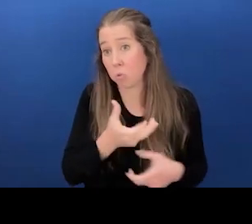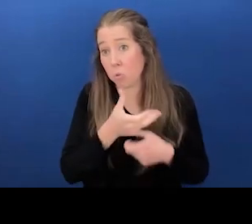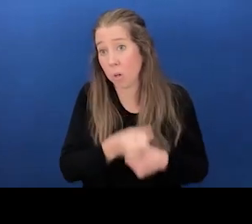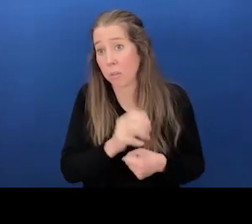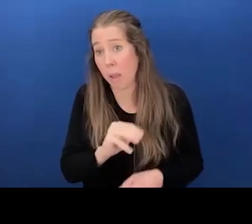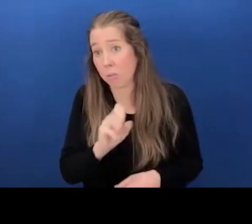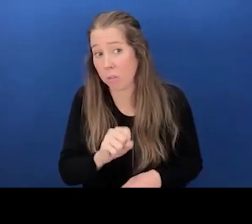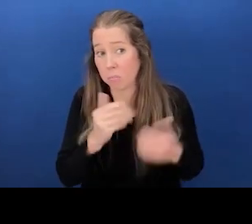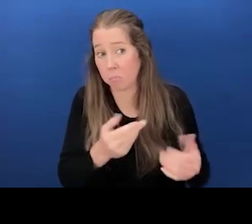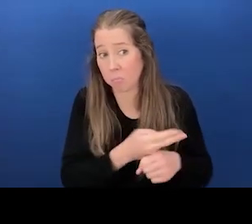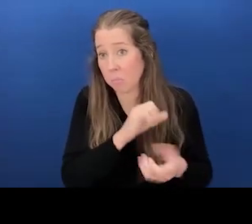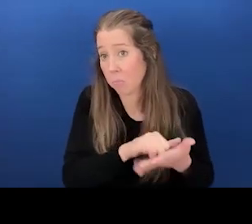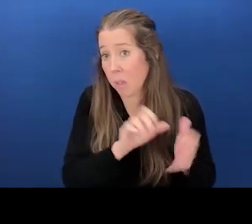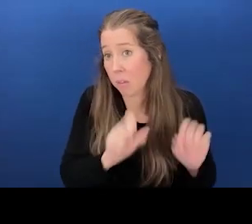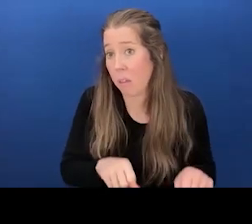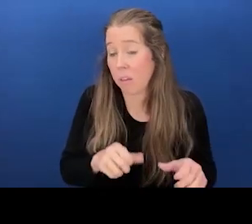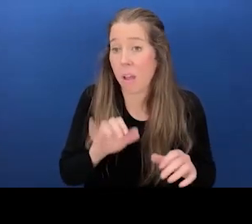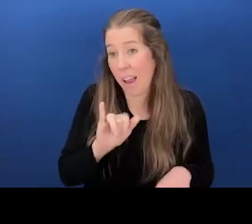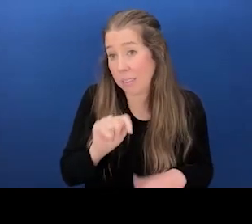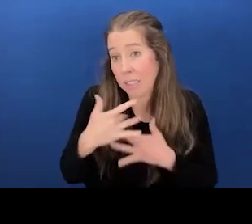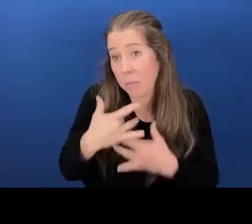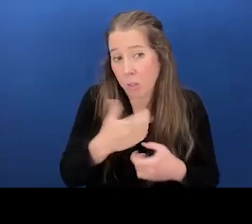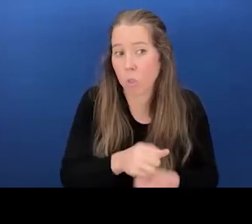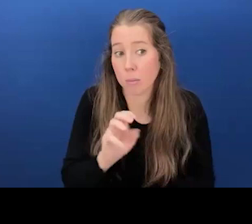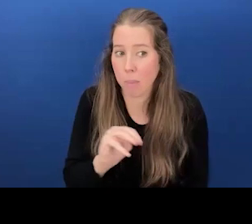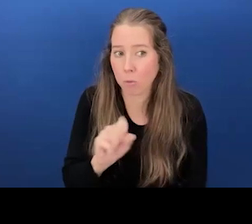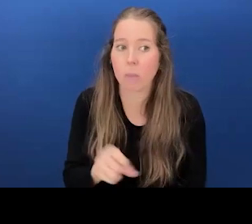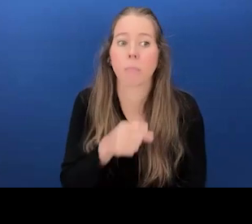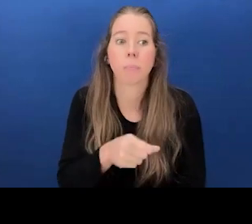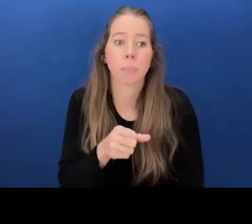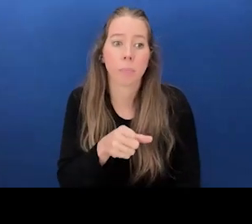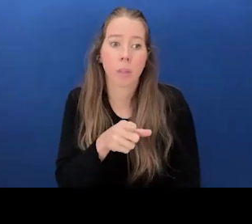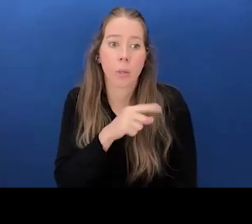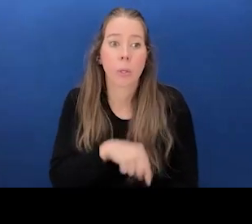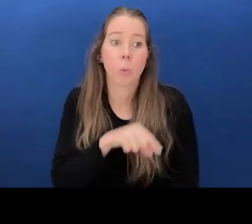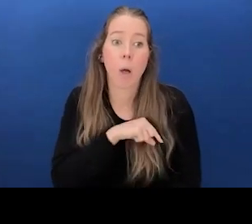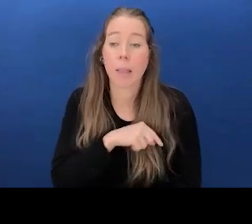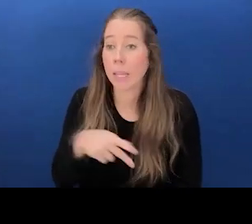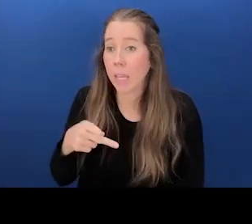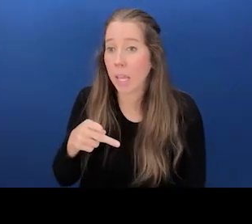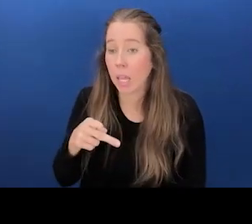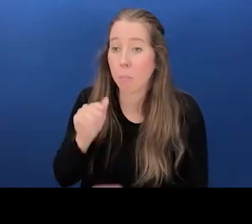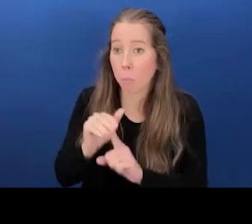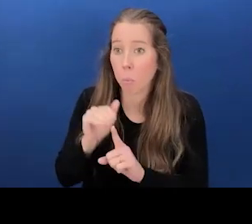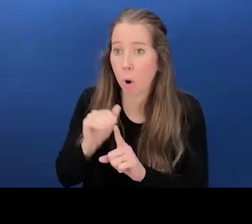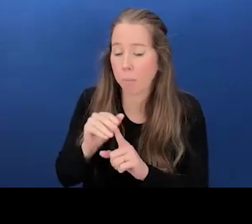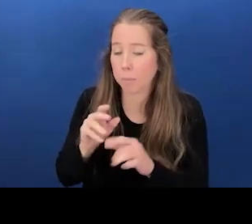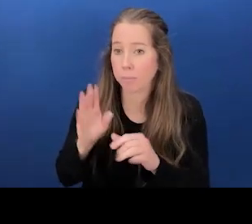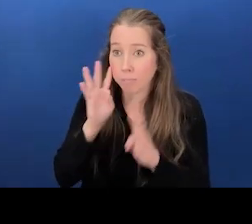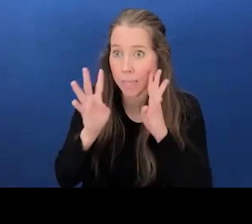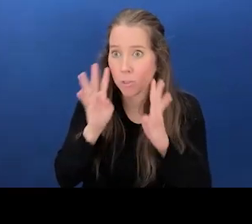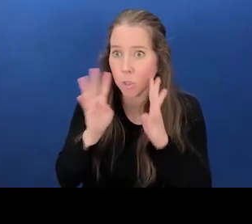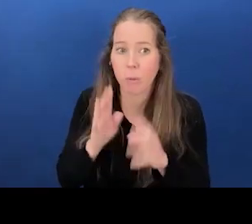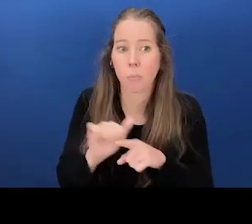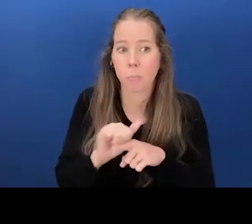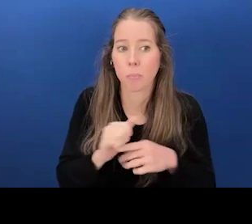IT generally does. All right. So what are quality prompt engineering practices? I'm going to show you what this looks like, but these